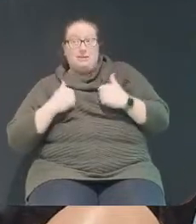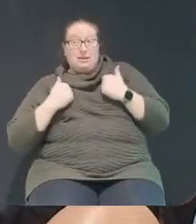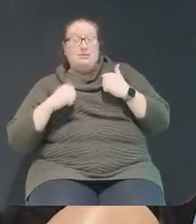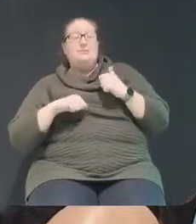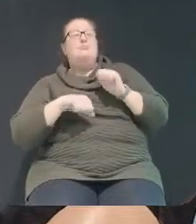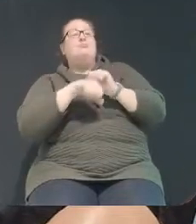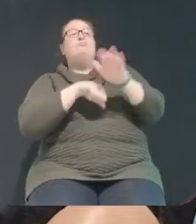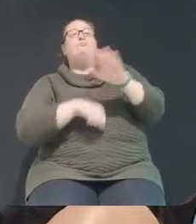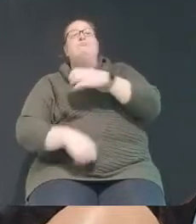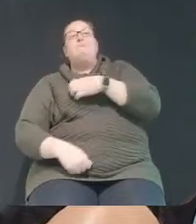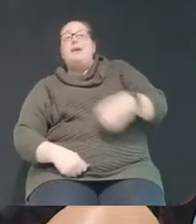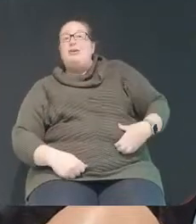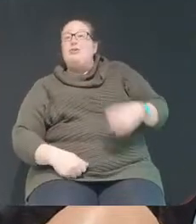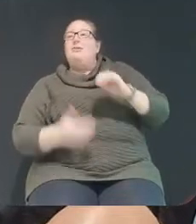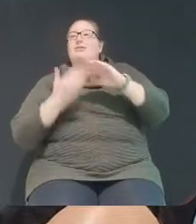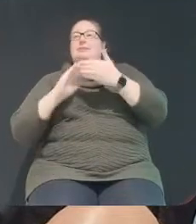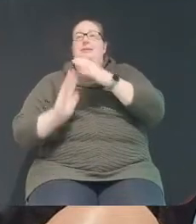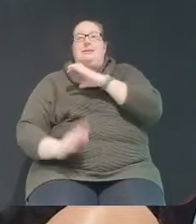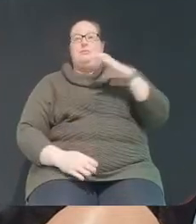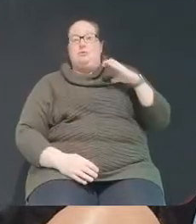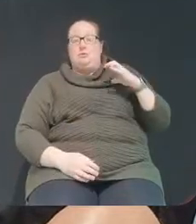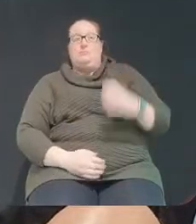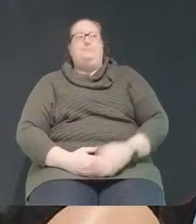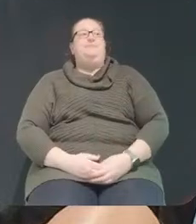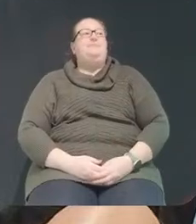city council.